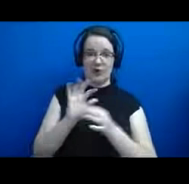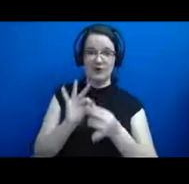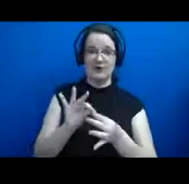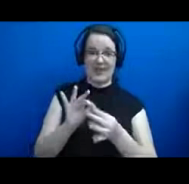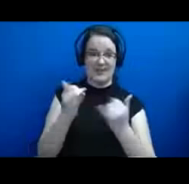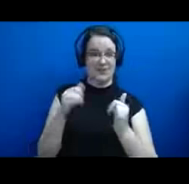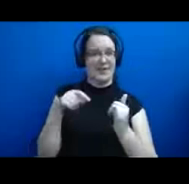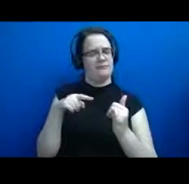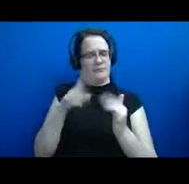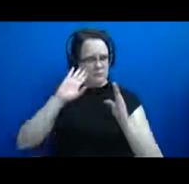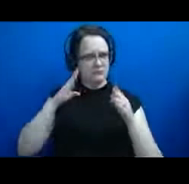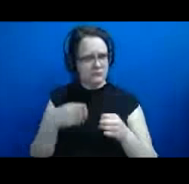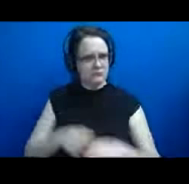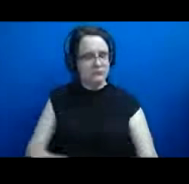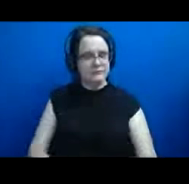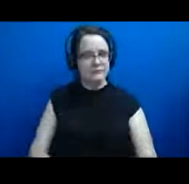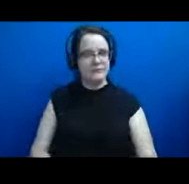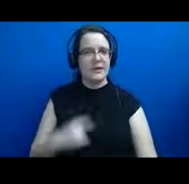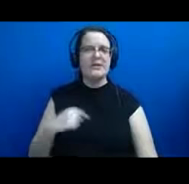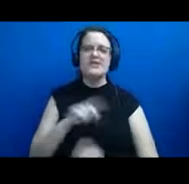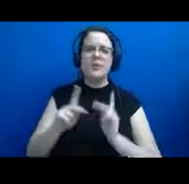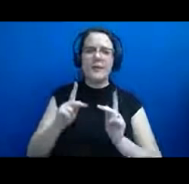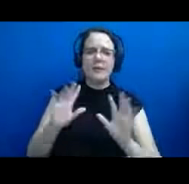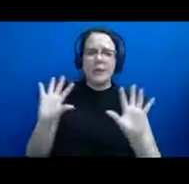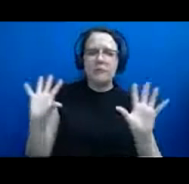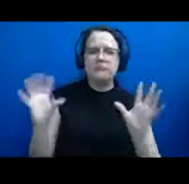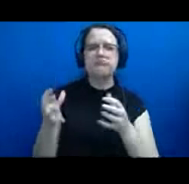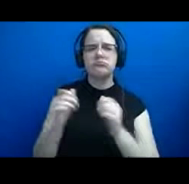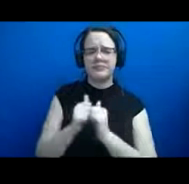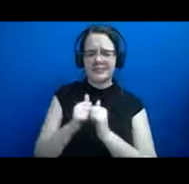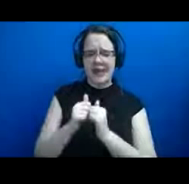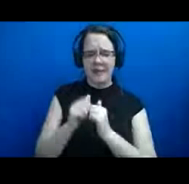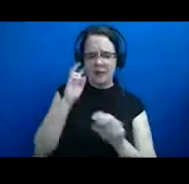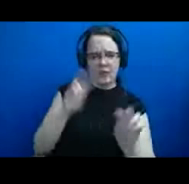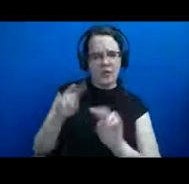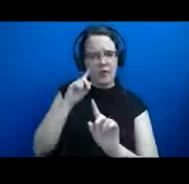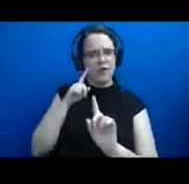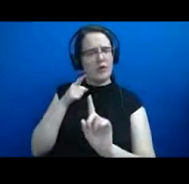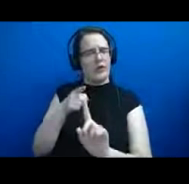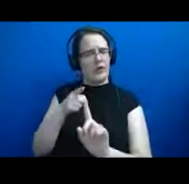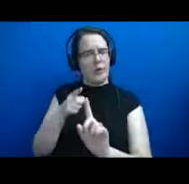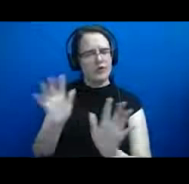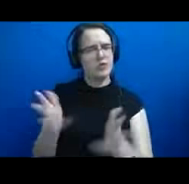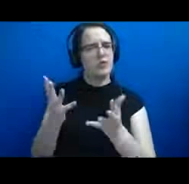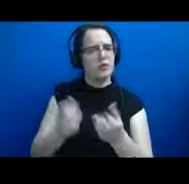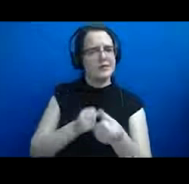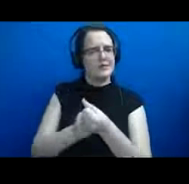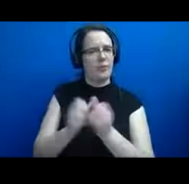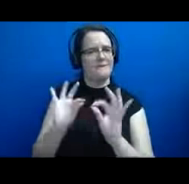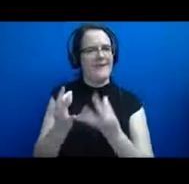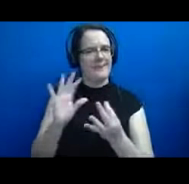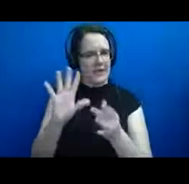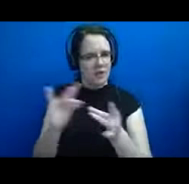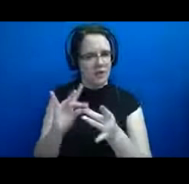So we bring and convene folks together. We really look to center family voice, which is why it's been so important to us